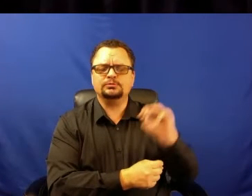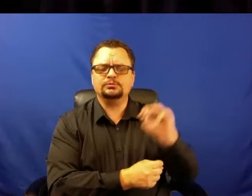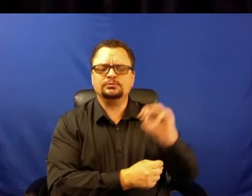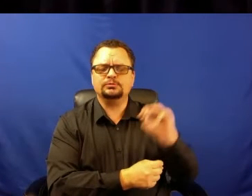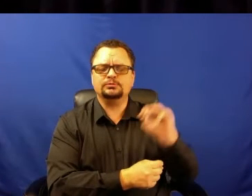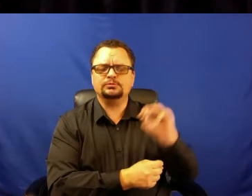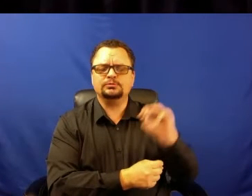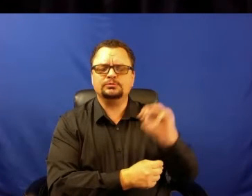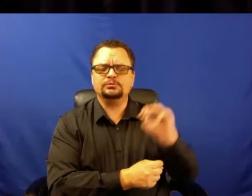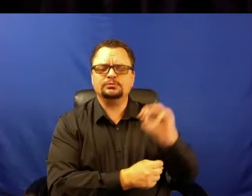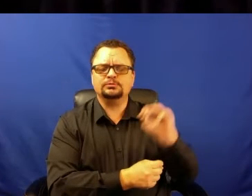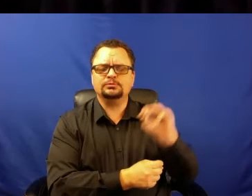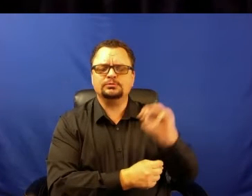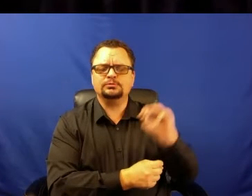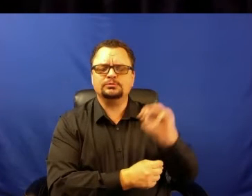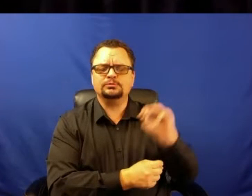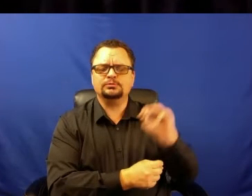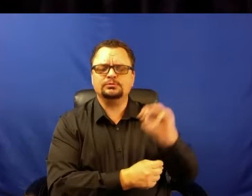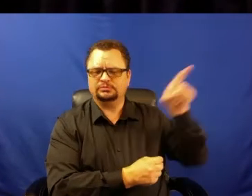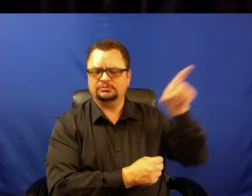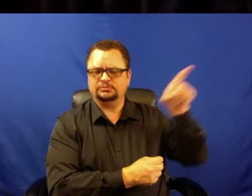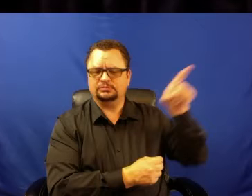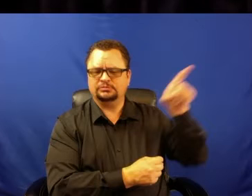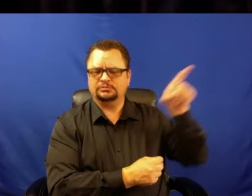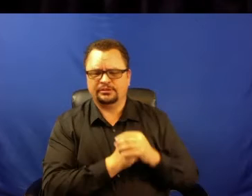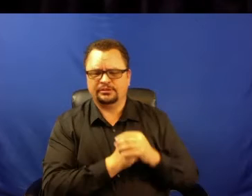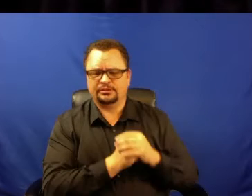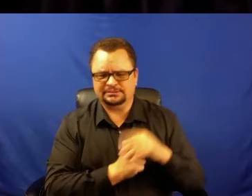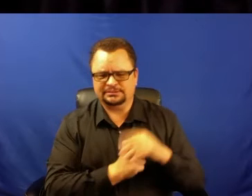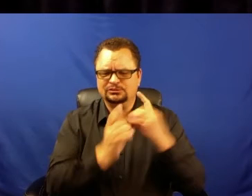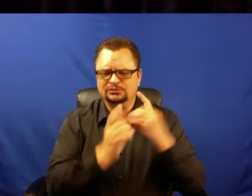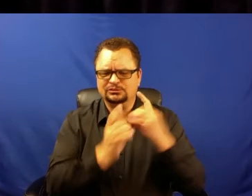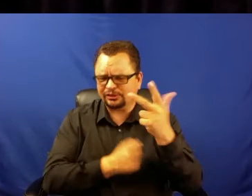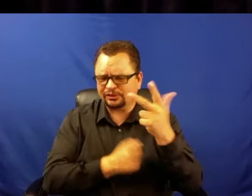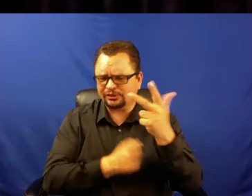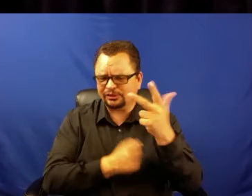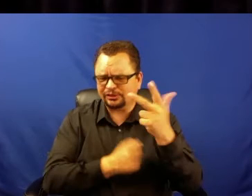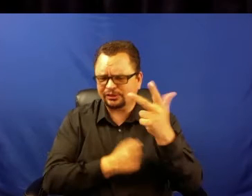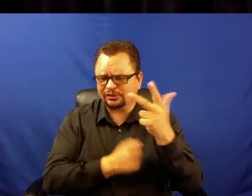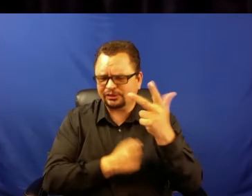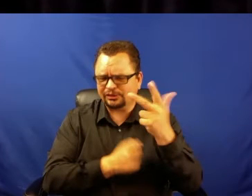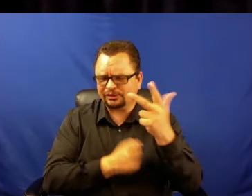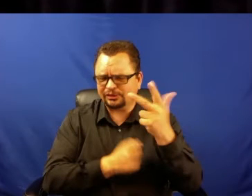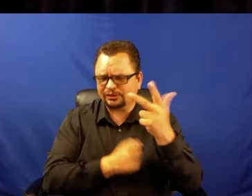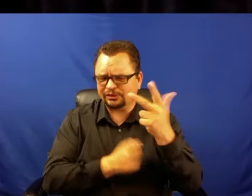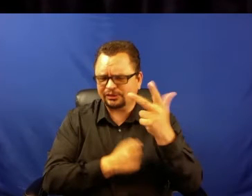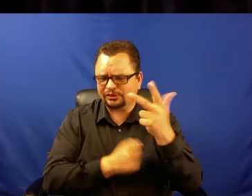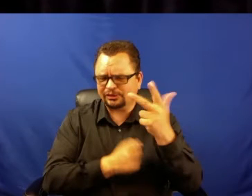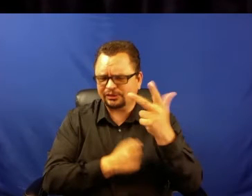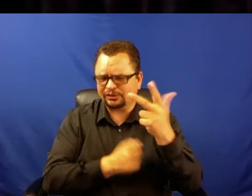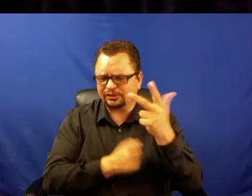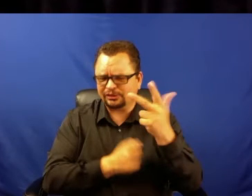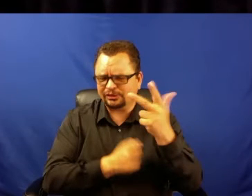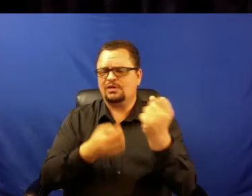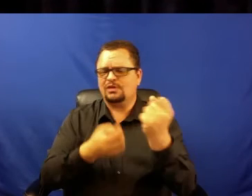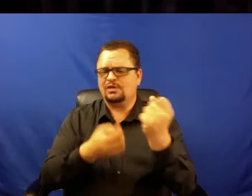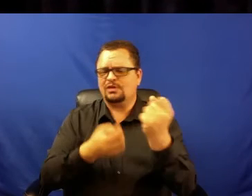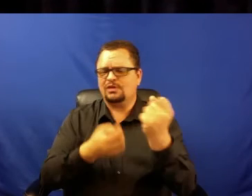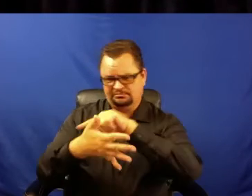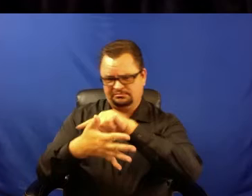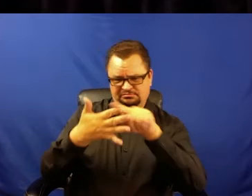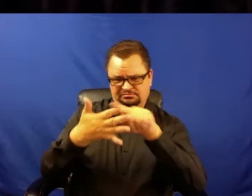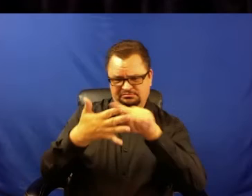District 3, District 2, District 11. District 20 has 2 sites on